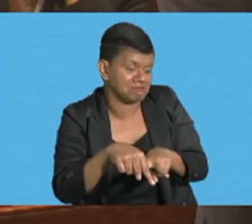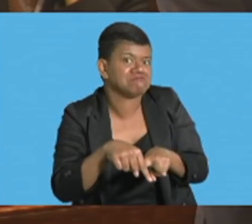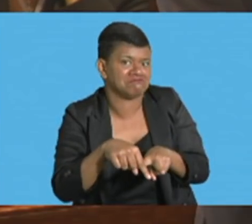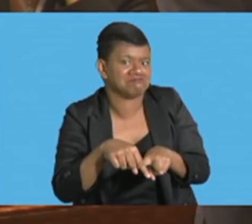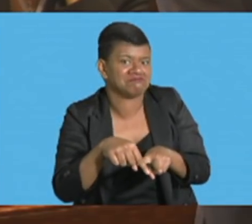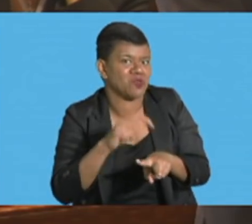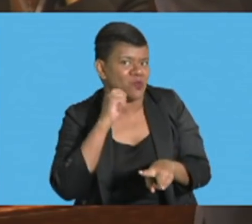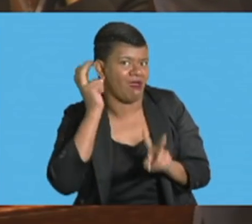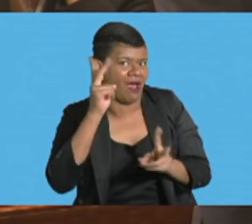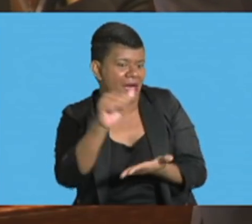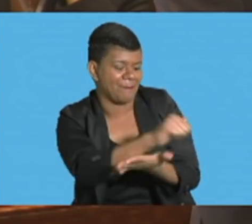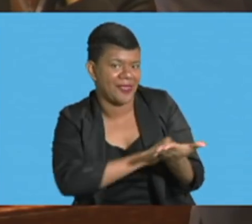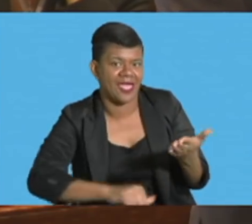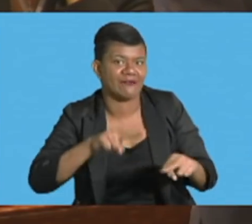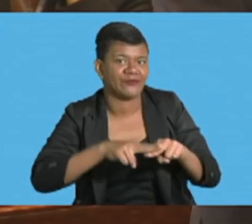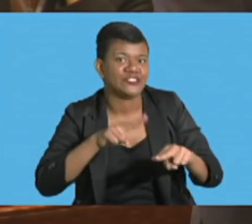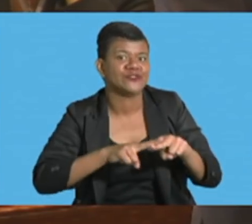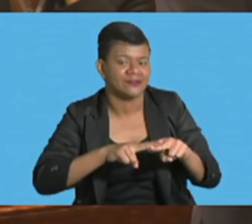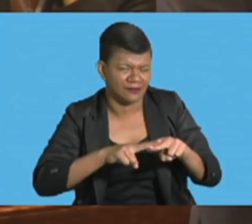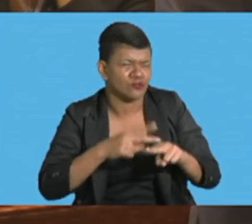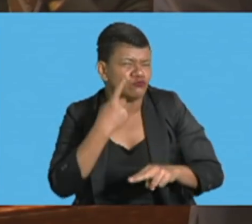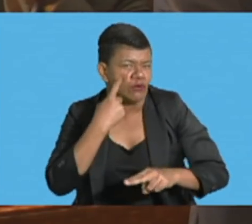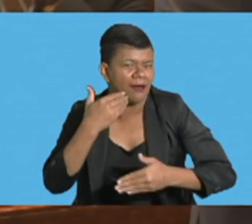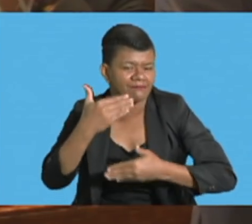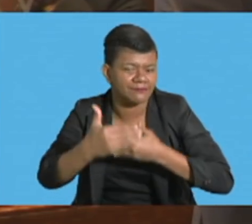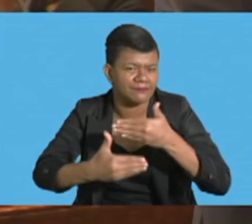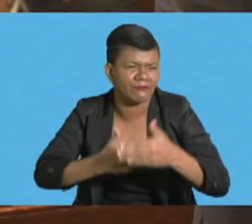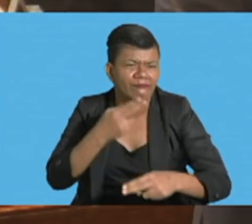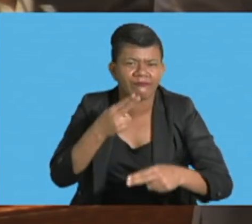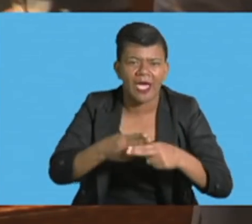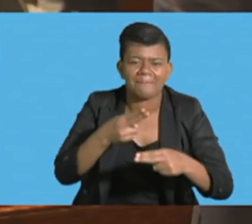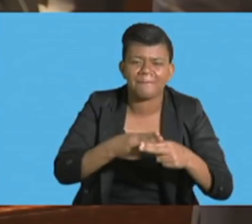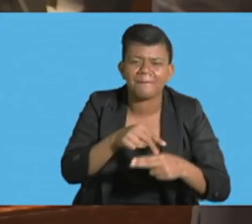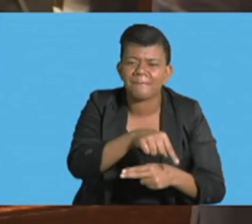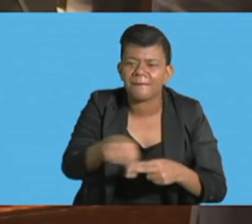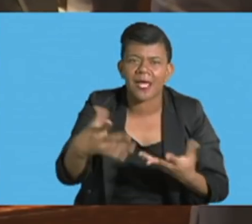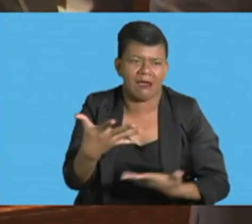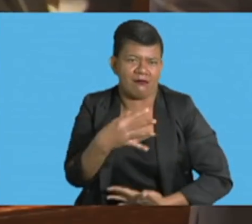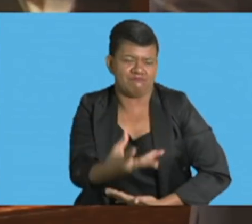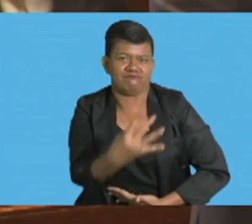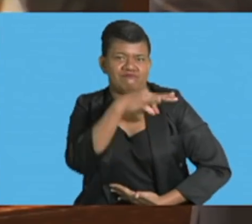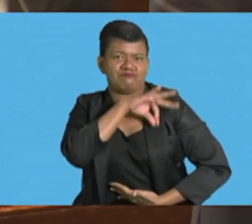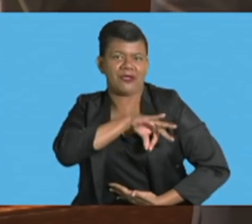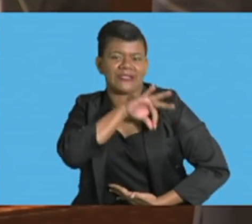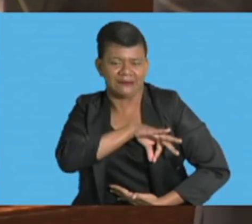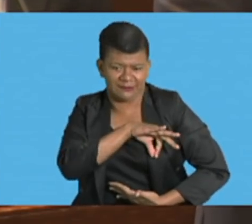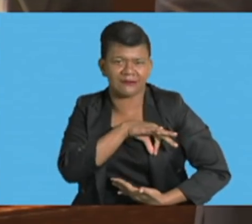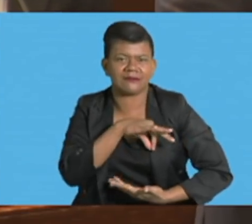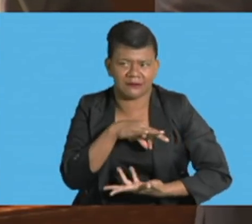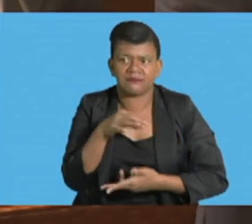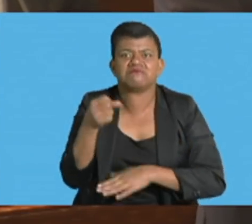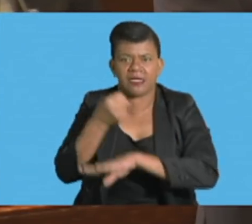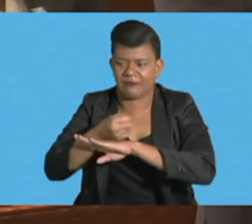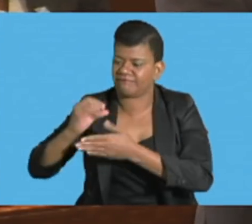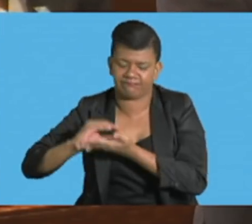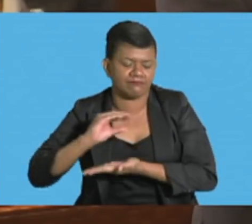cost to our farmers, widening their profit margin, establishing certainty, confidence, and